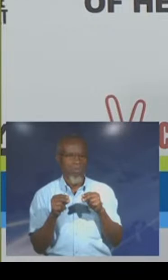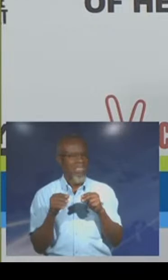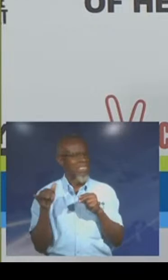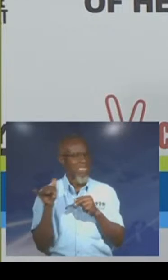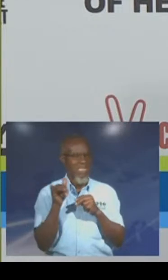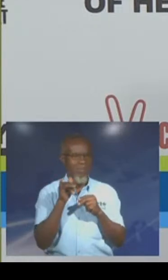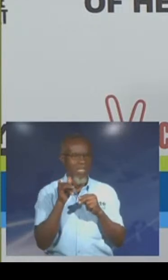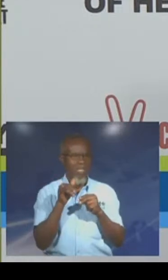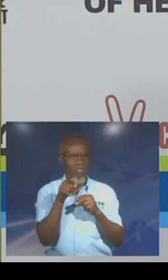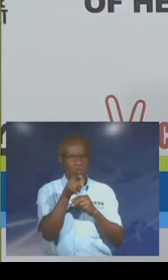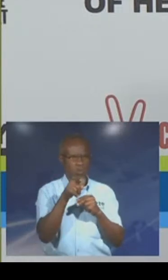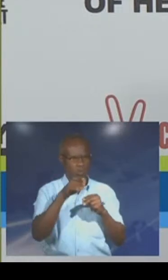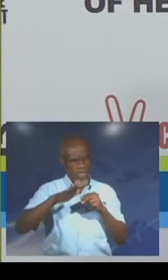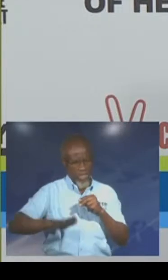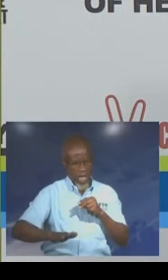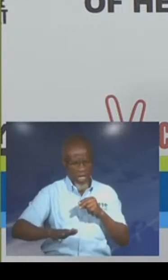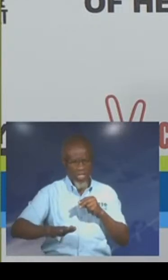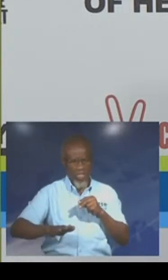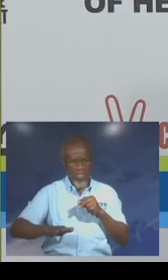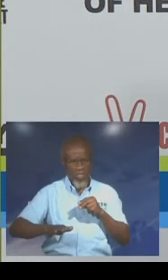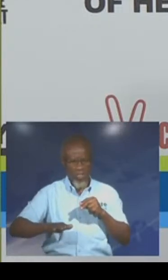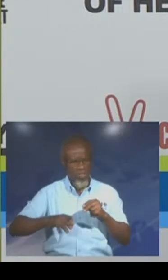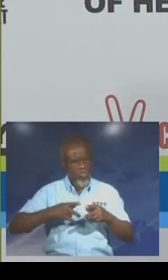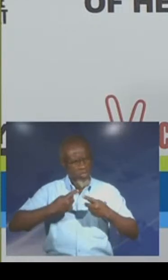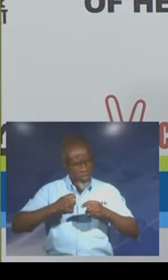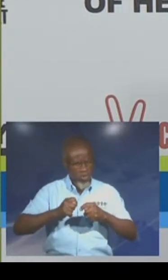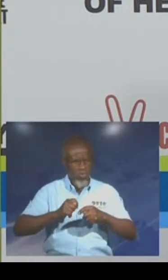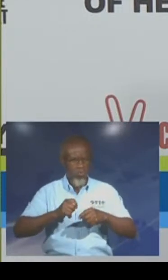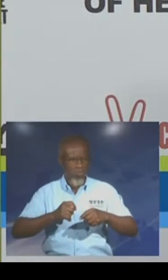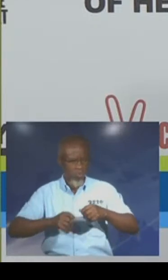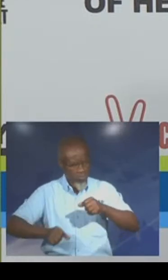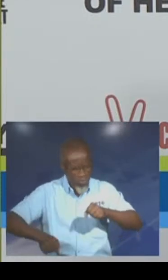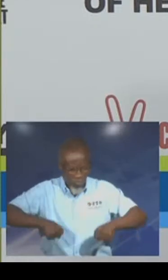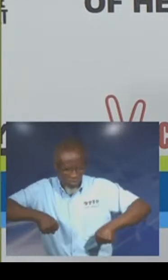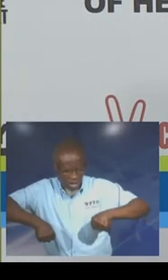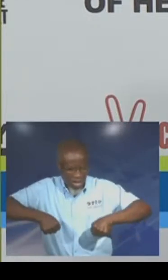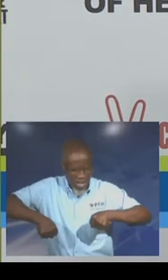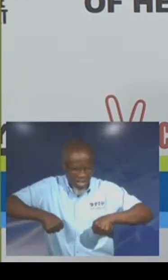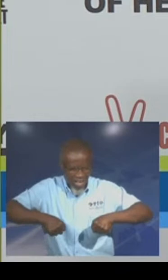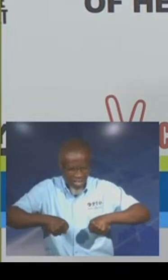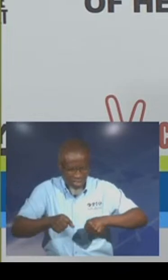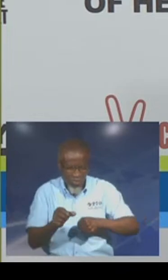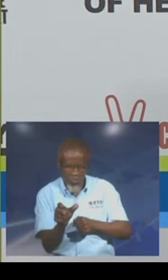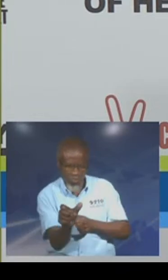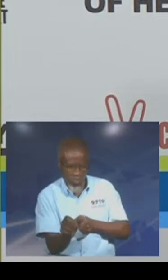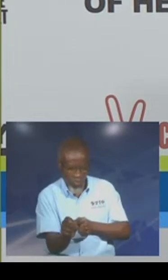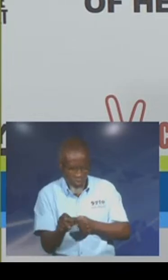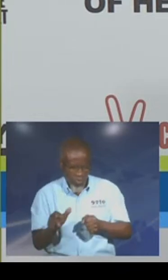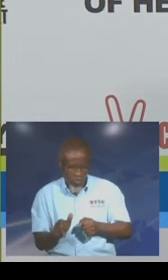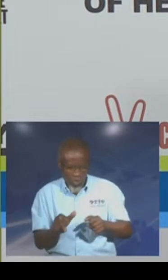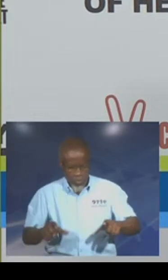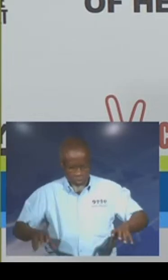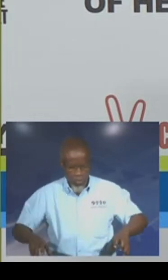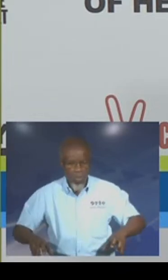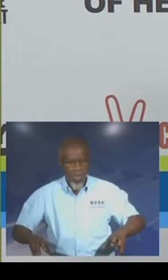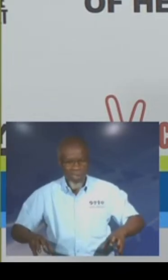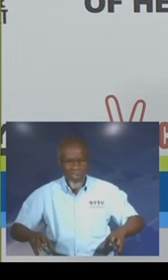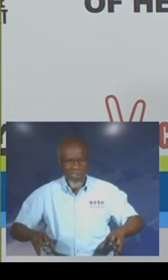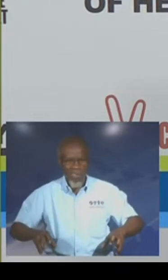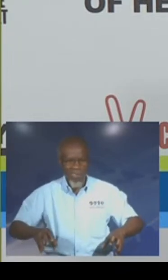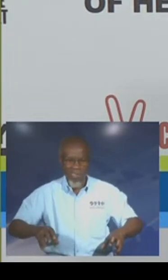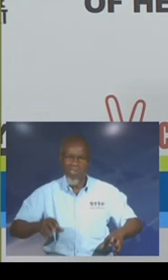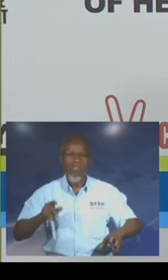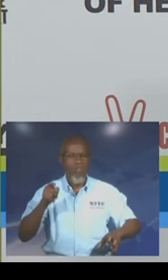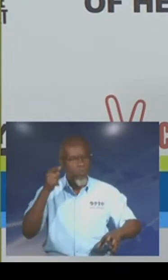bicycle. We have had a training period. I think the majority of the population know the measures to take in the event that how to